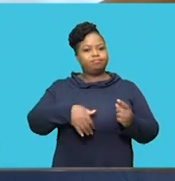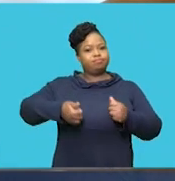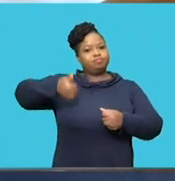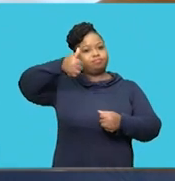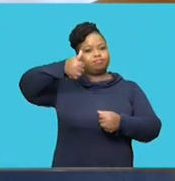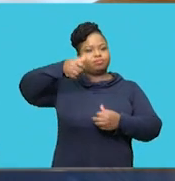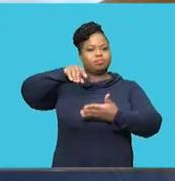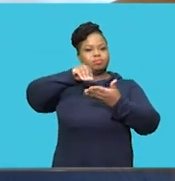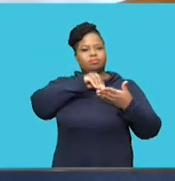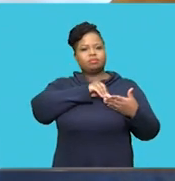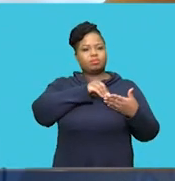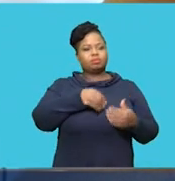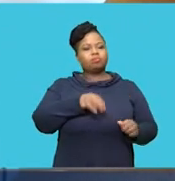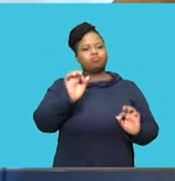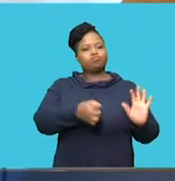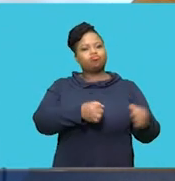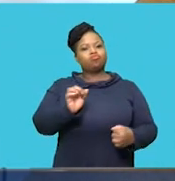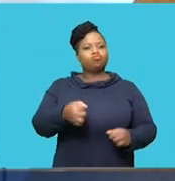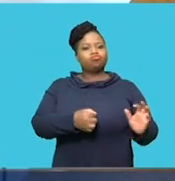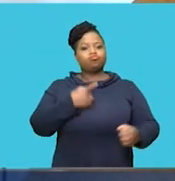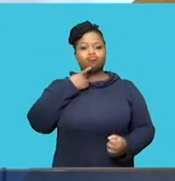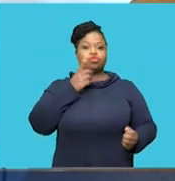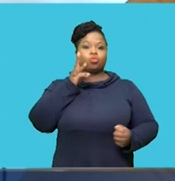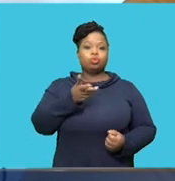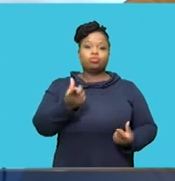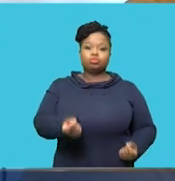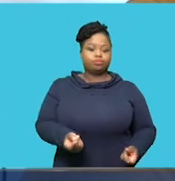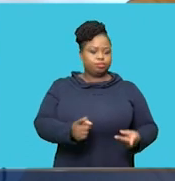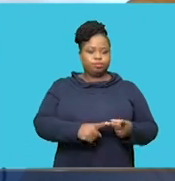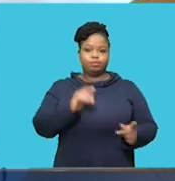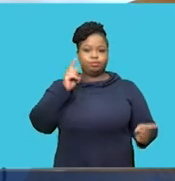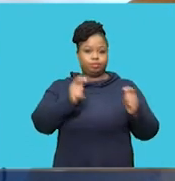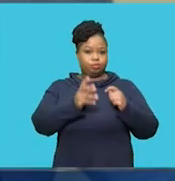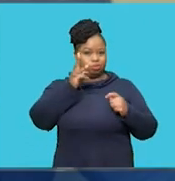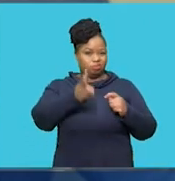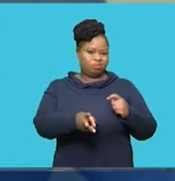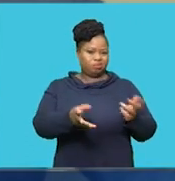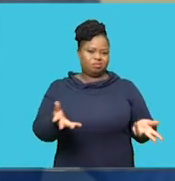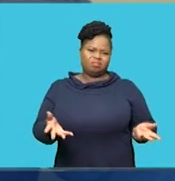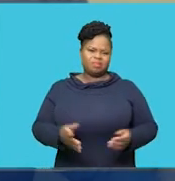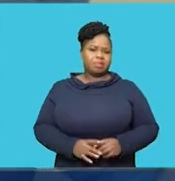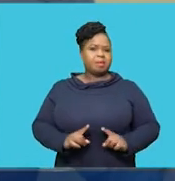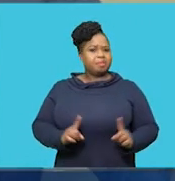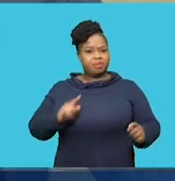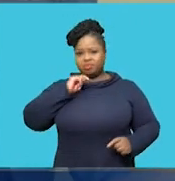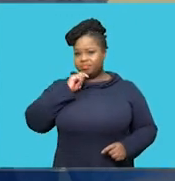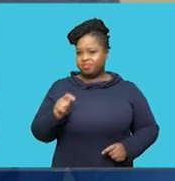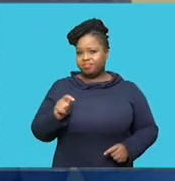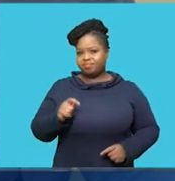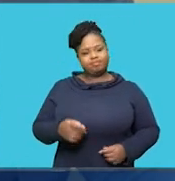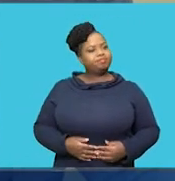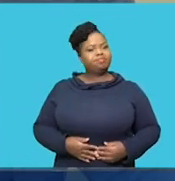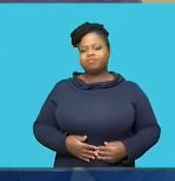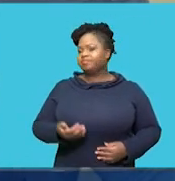of bringing, you know, employment, you know, change and all that. Little did we know that they will become